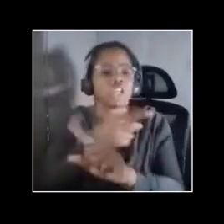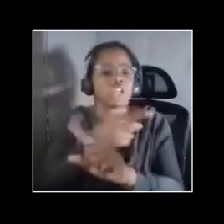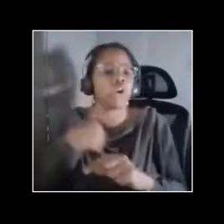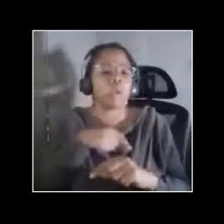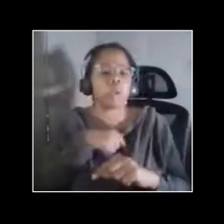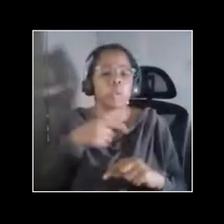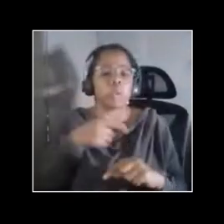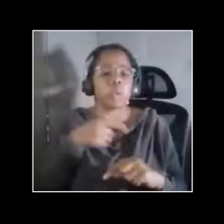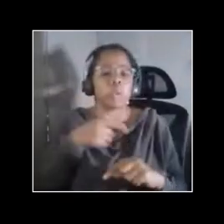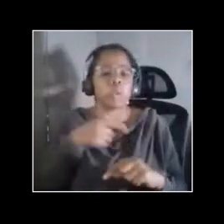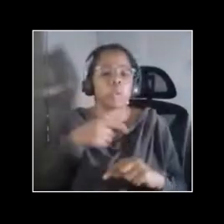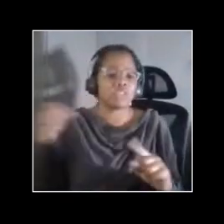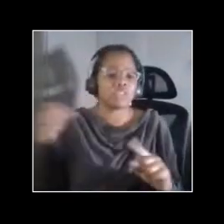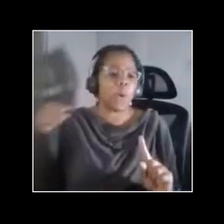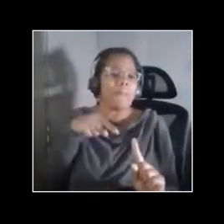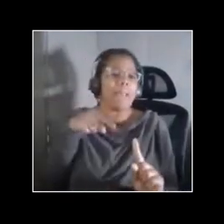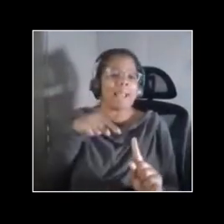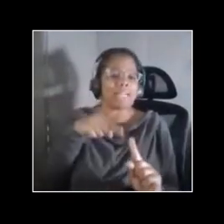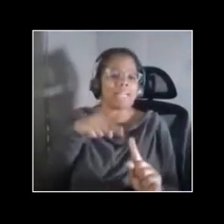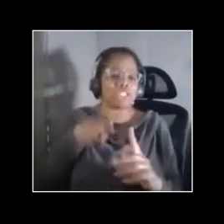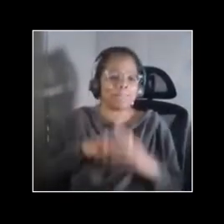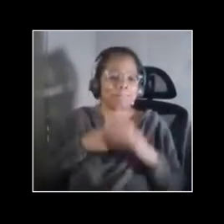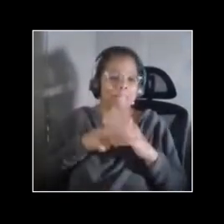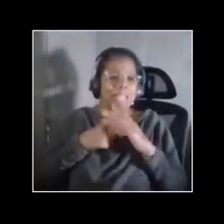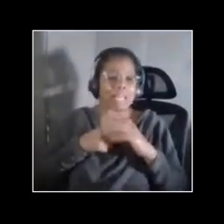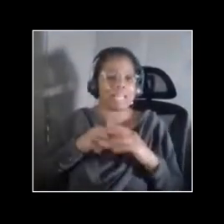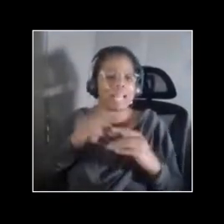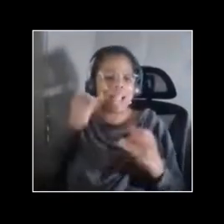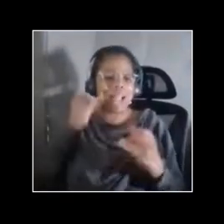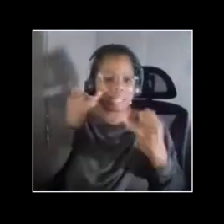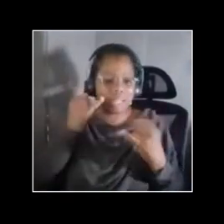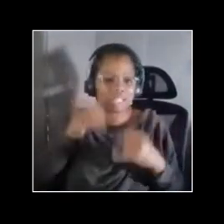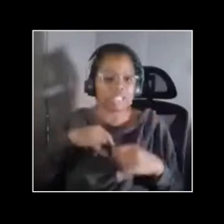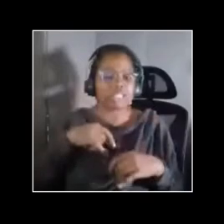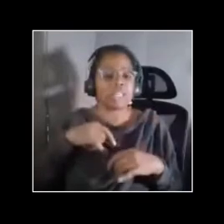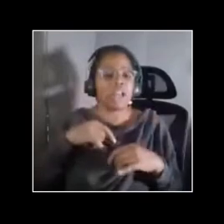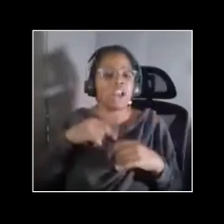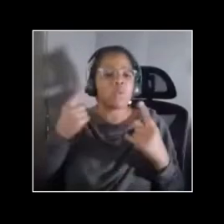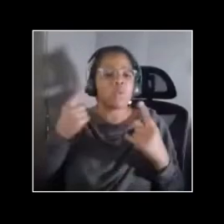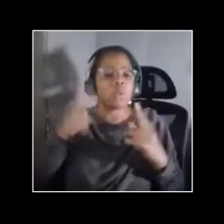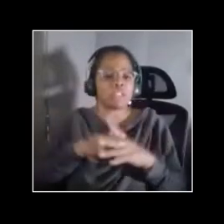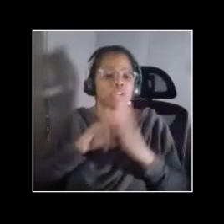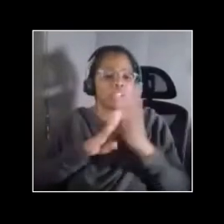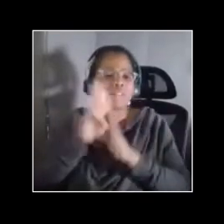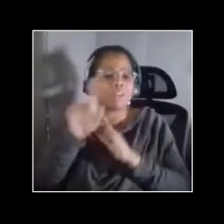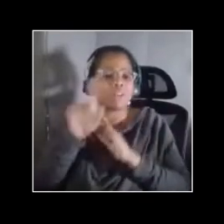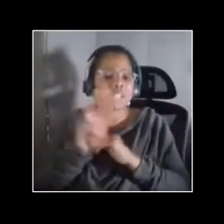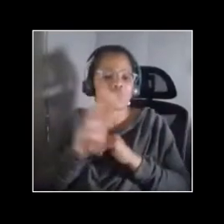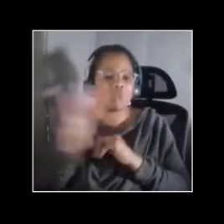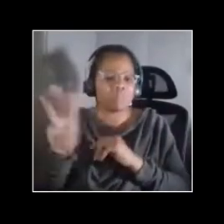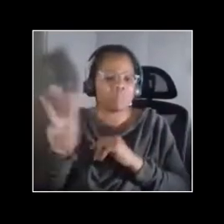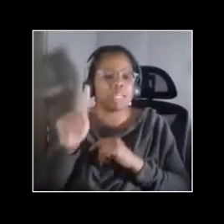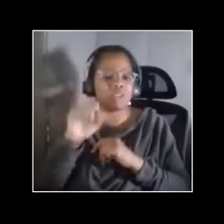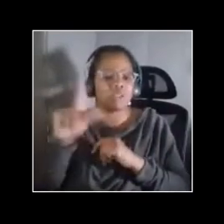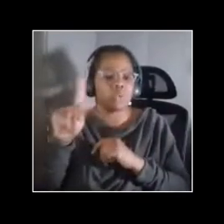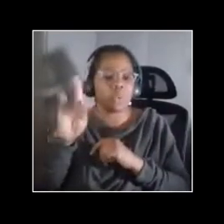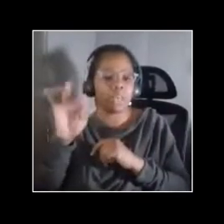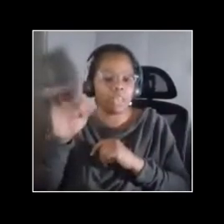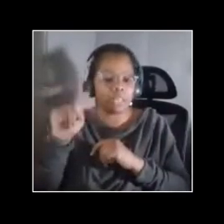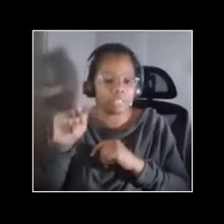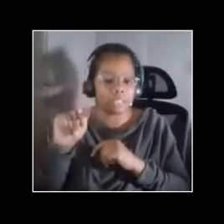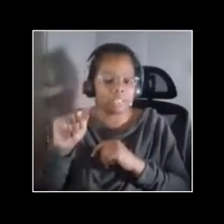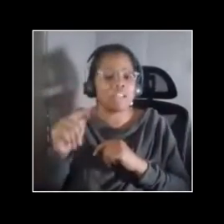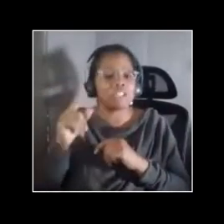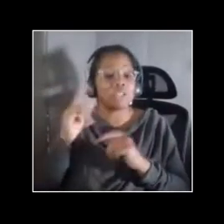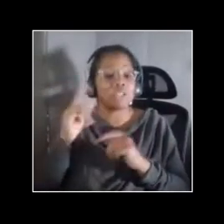back to sort of the beginning sketches, the beginning ideas, as we started to develop this website and toolkit. So I'm going to